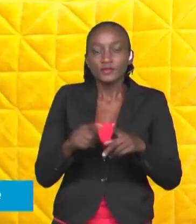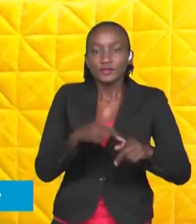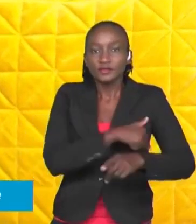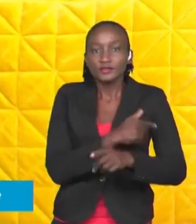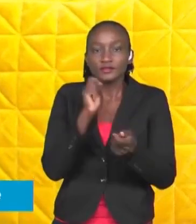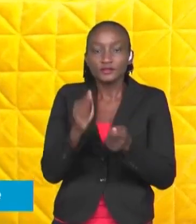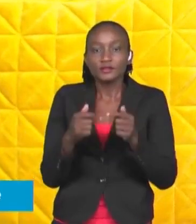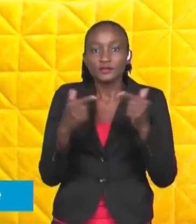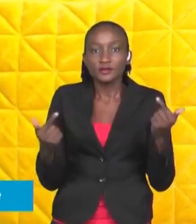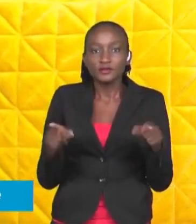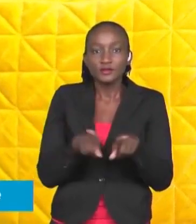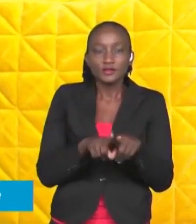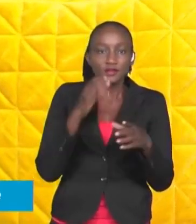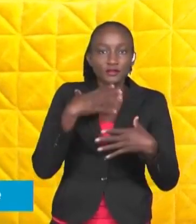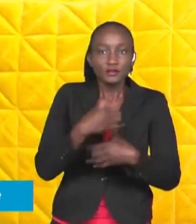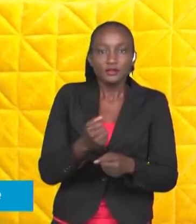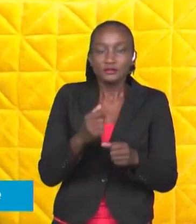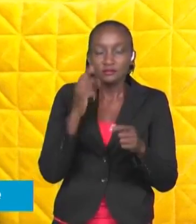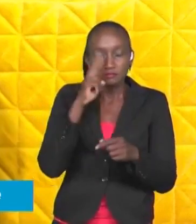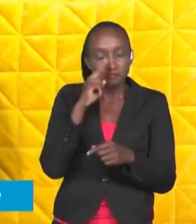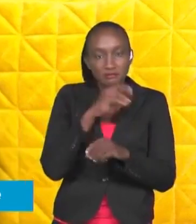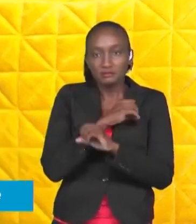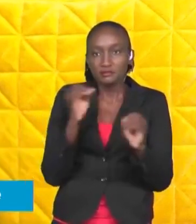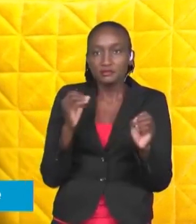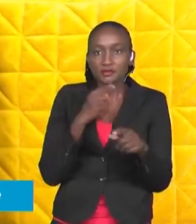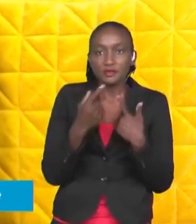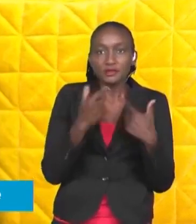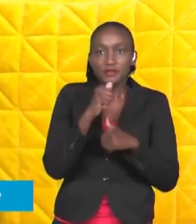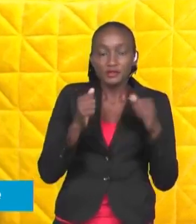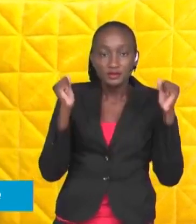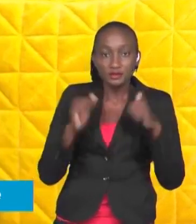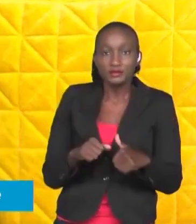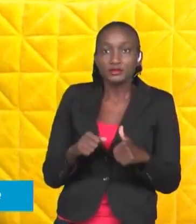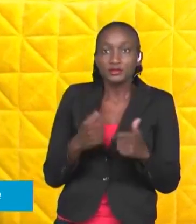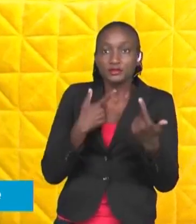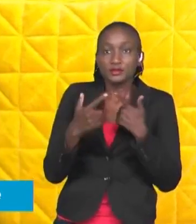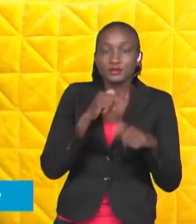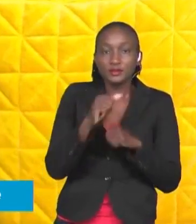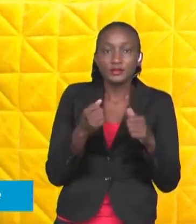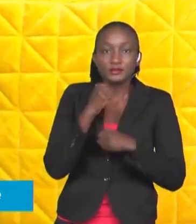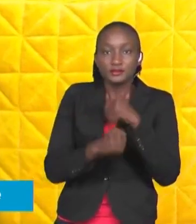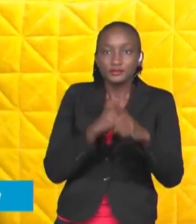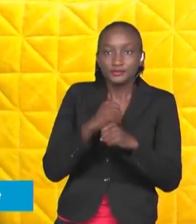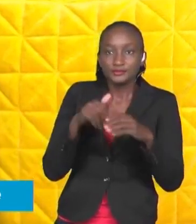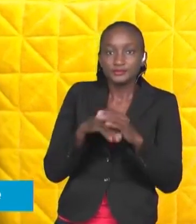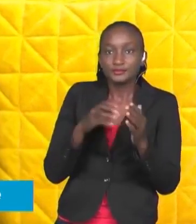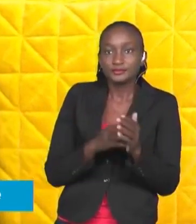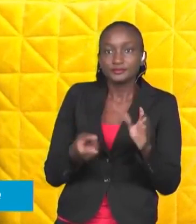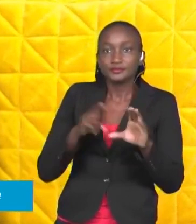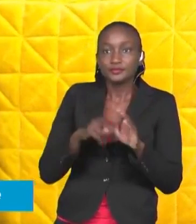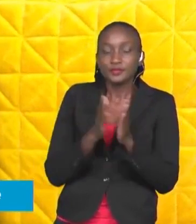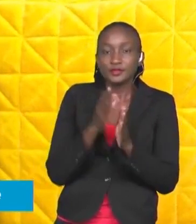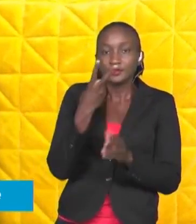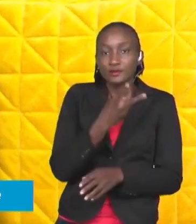same. And trust me, it's not funny, because as much as we're talking about consent, we also talk about age. And in studio, I'm actually joined by